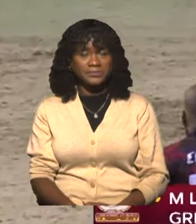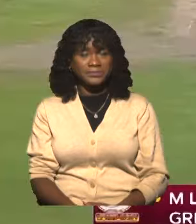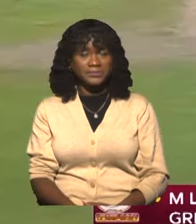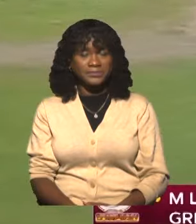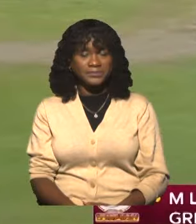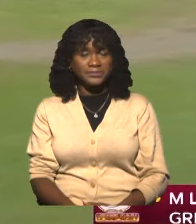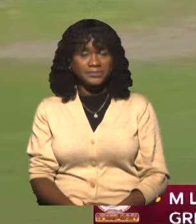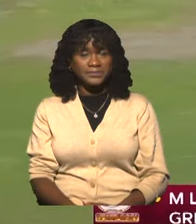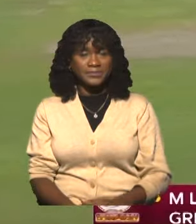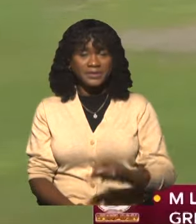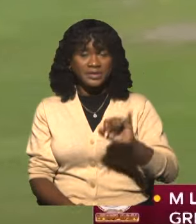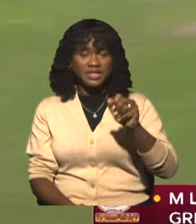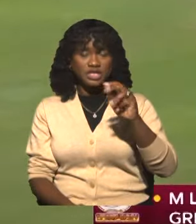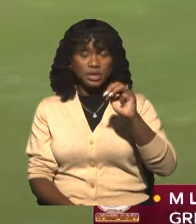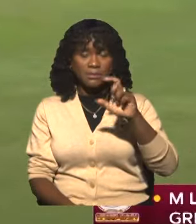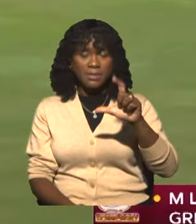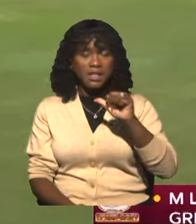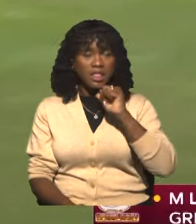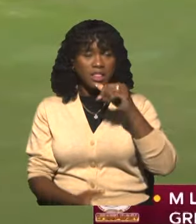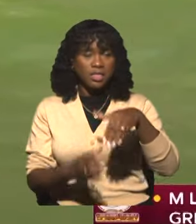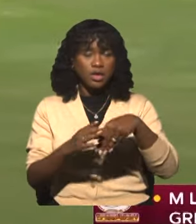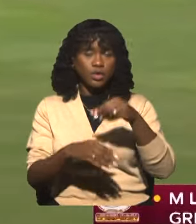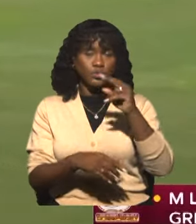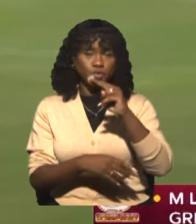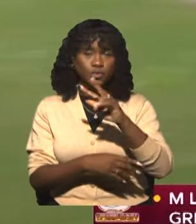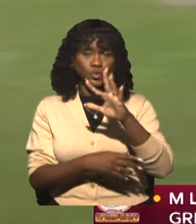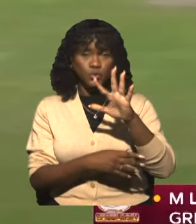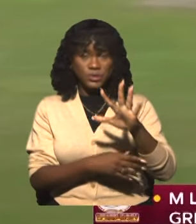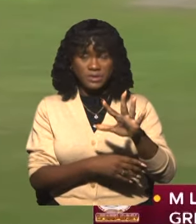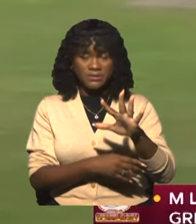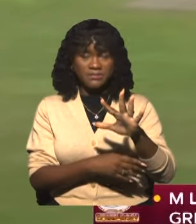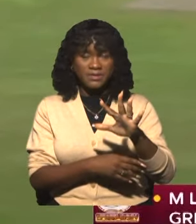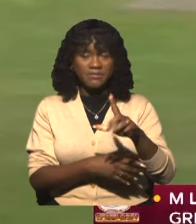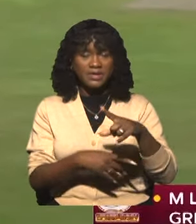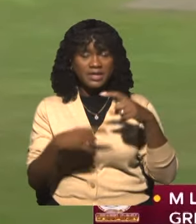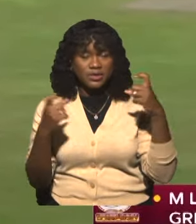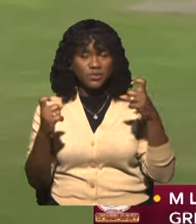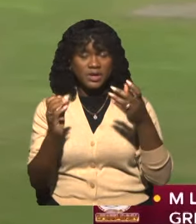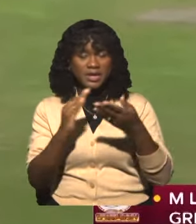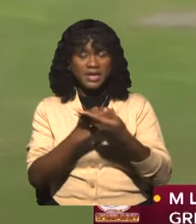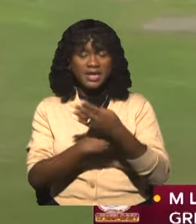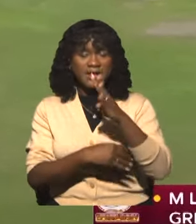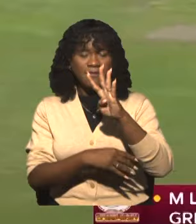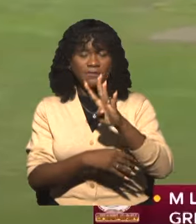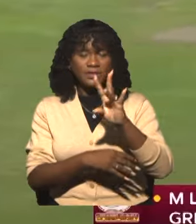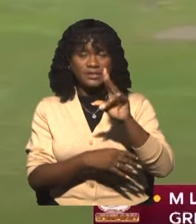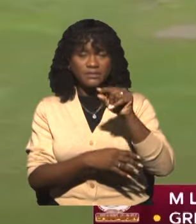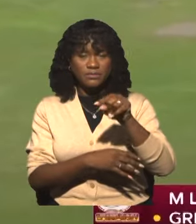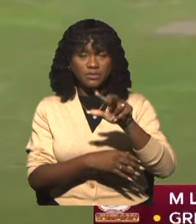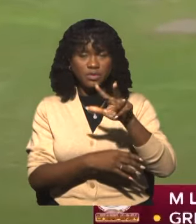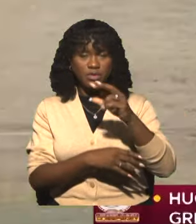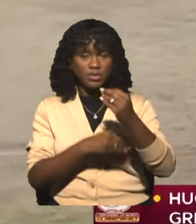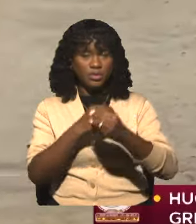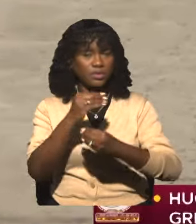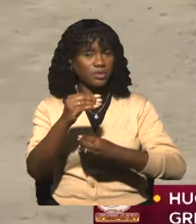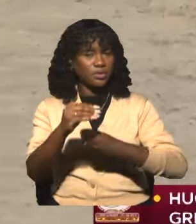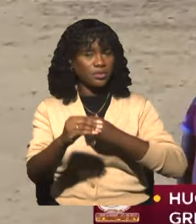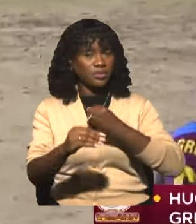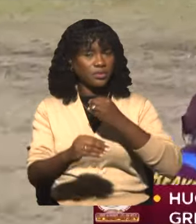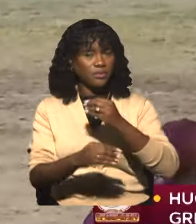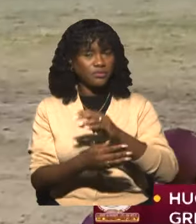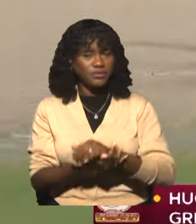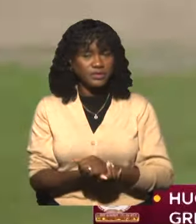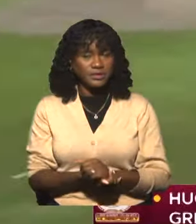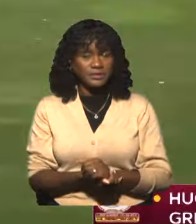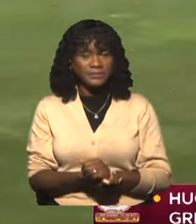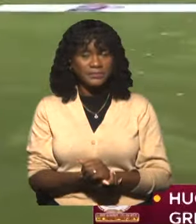Jamal Hamilton was not out on 25 with Greaves when they achieved victory in 47.3 overs. Bowling for